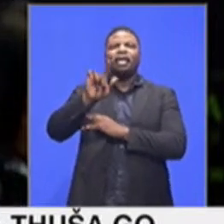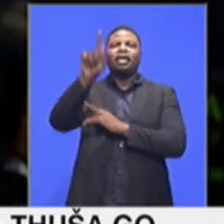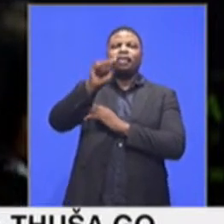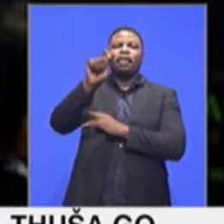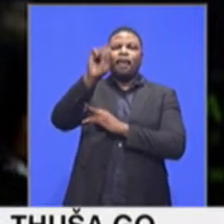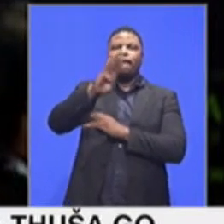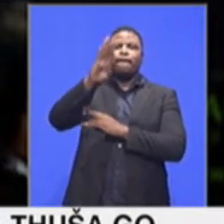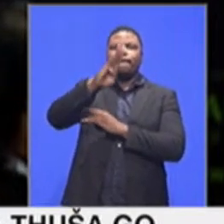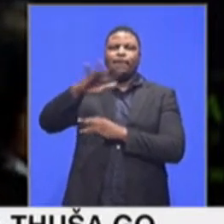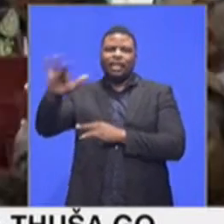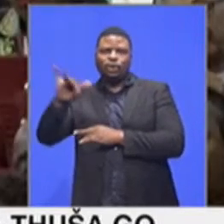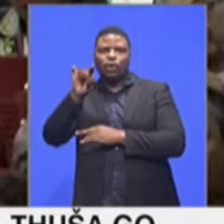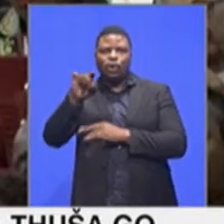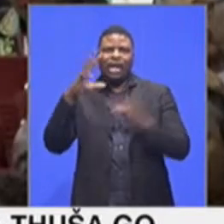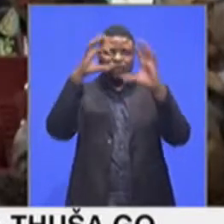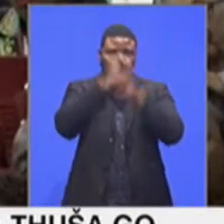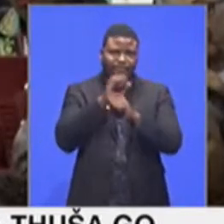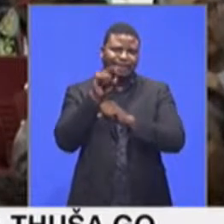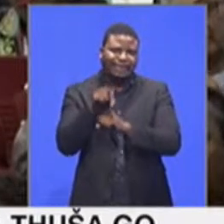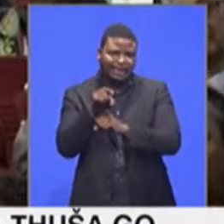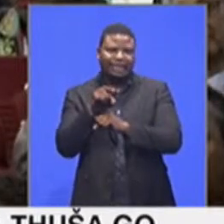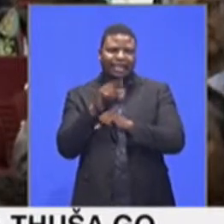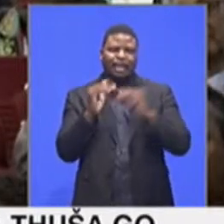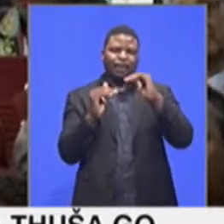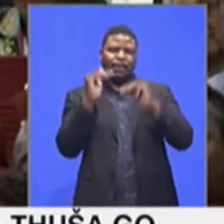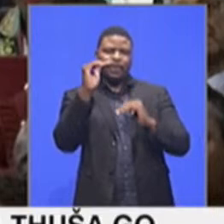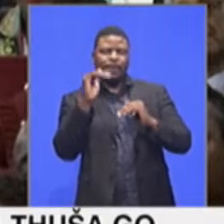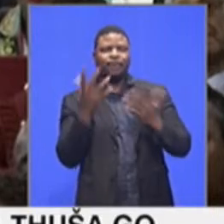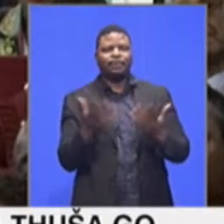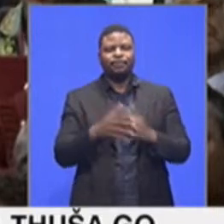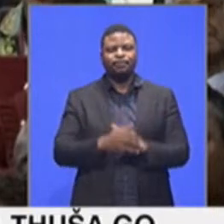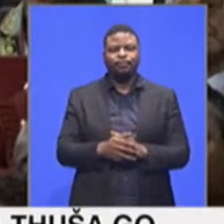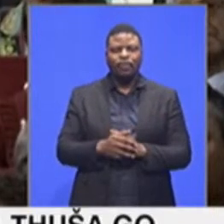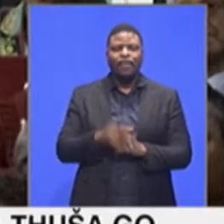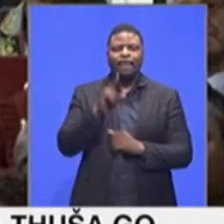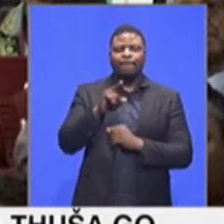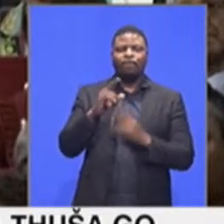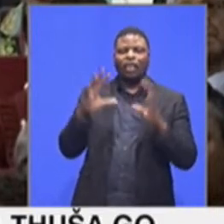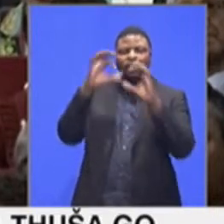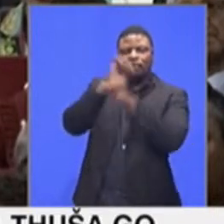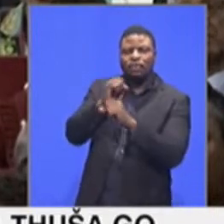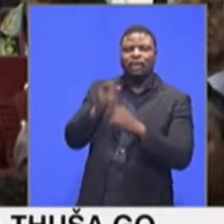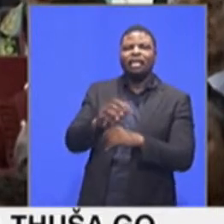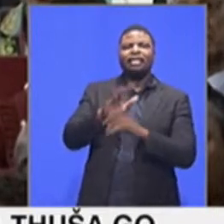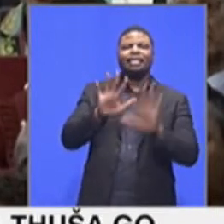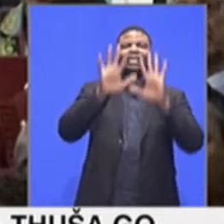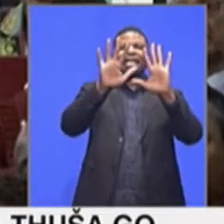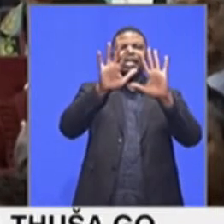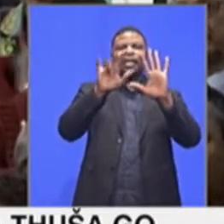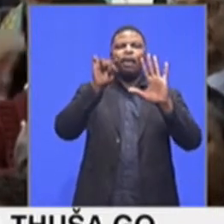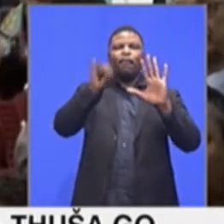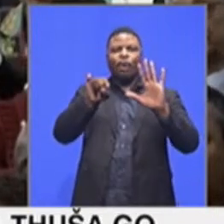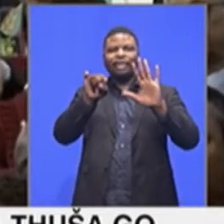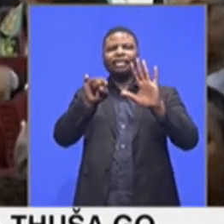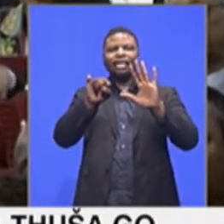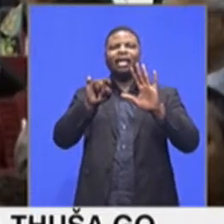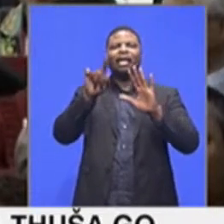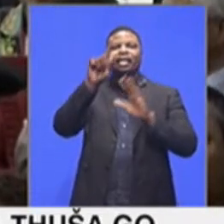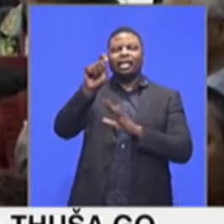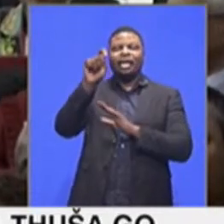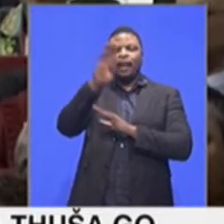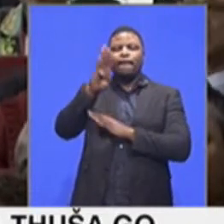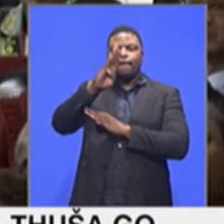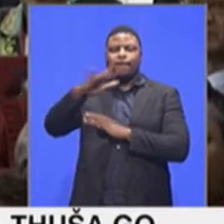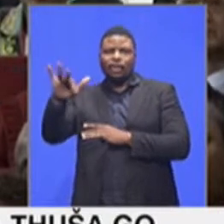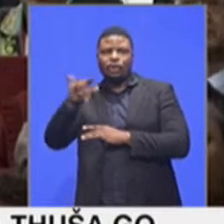And the 2022 medium-term budget policy estimate by 10.3 billion. Over the medium-term,